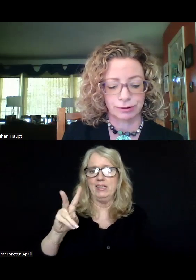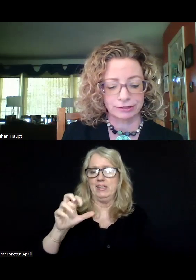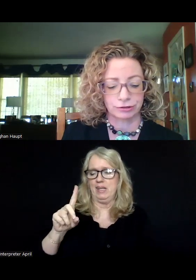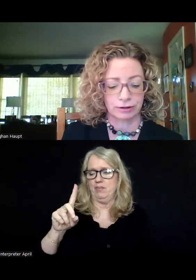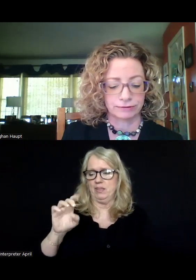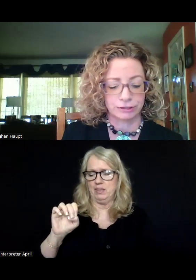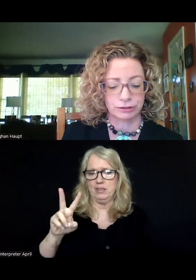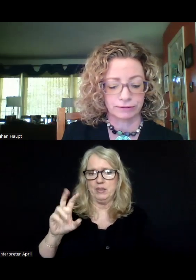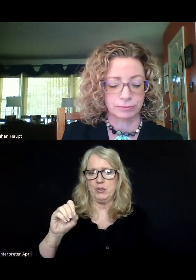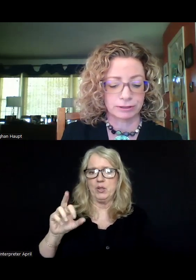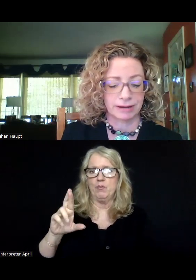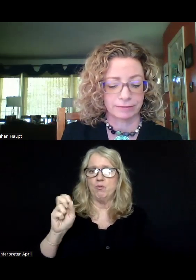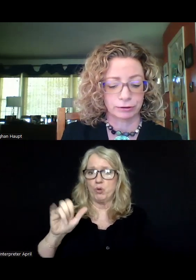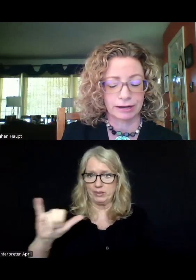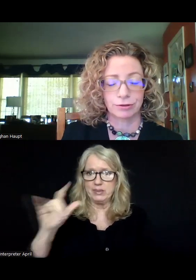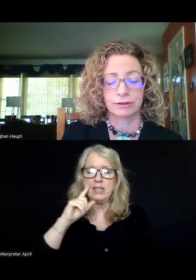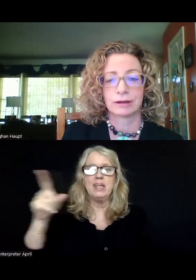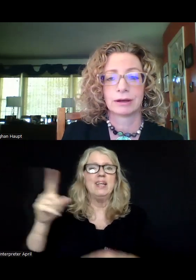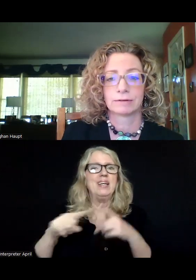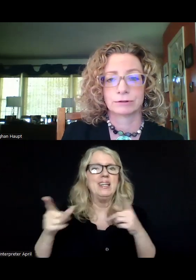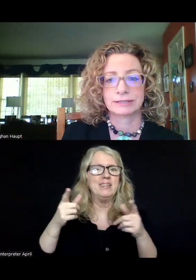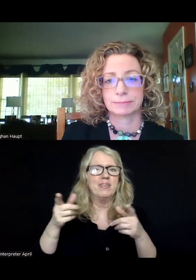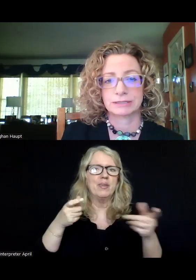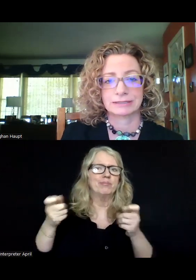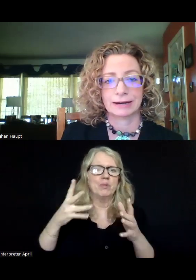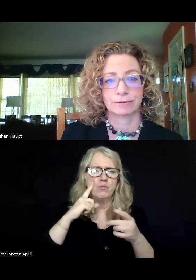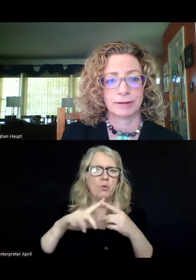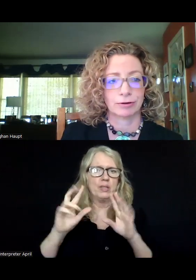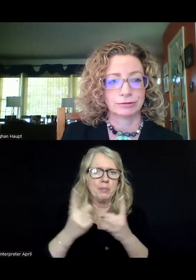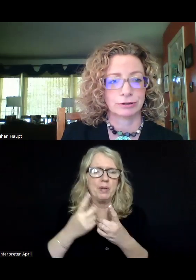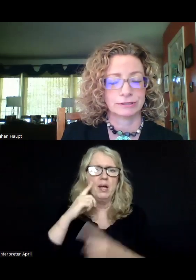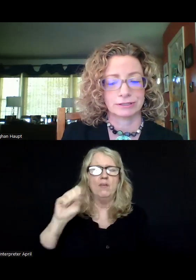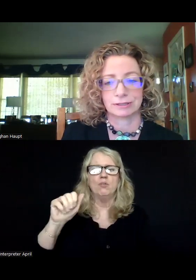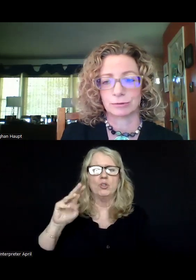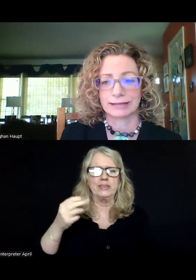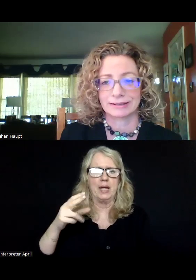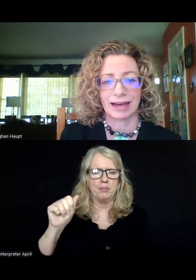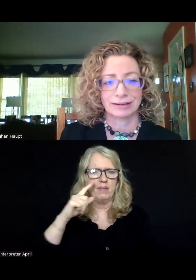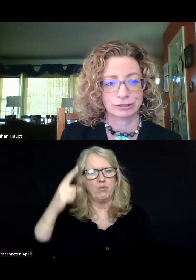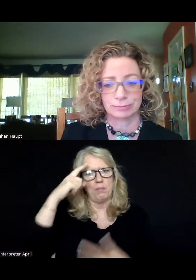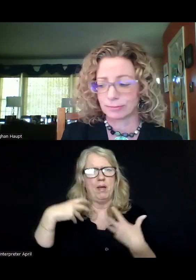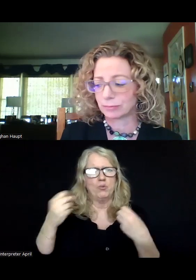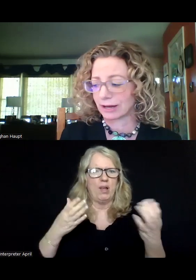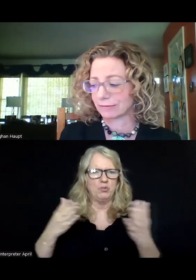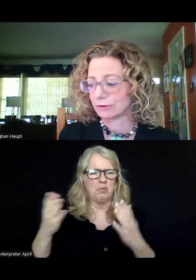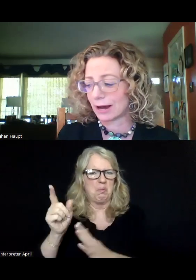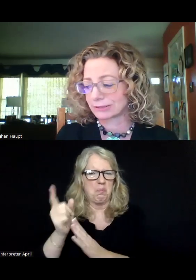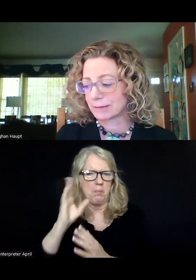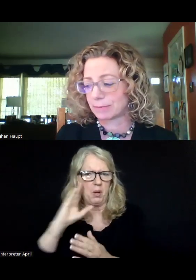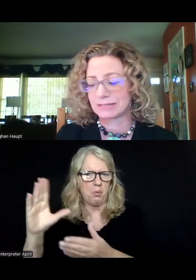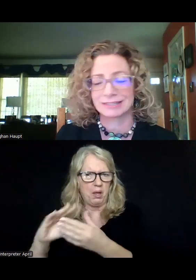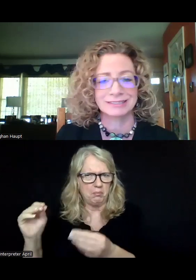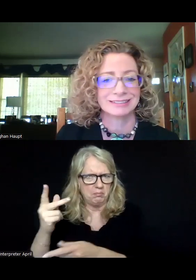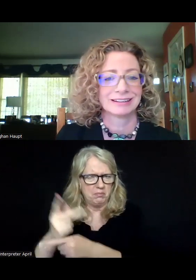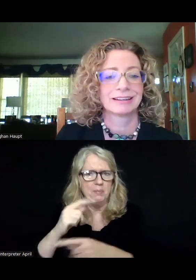the Director of Division of Community Behavioral Health for SAMHSA's Center for Mental Health Services. And we'll get to that in just a moment. We got a few